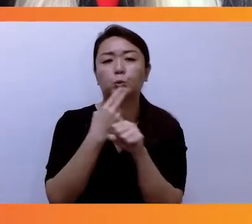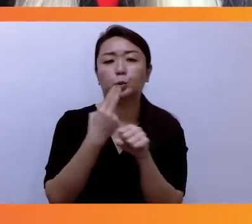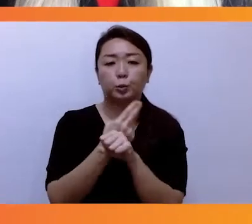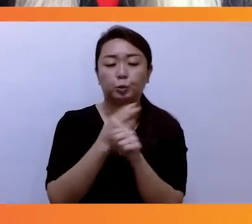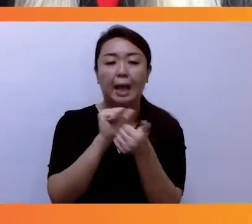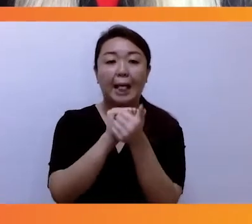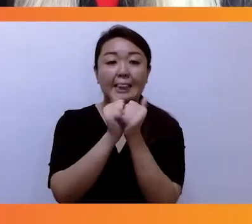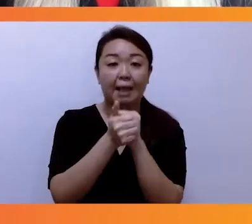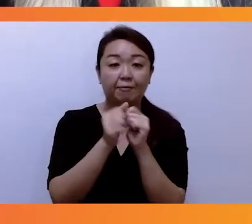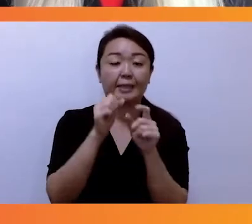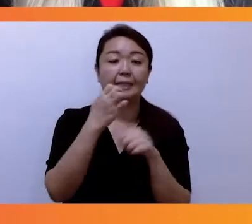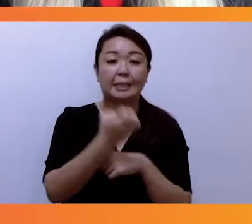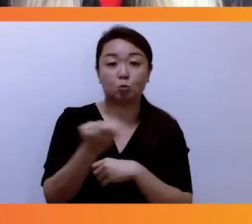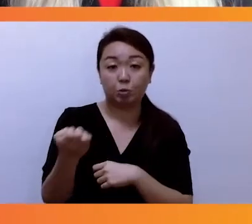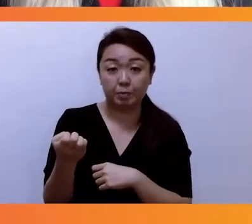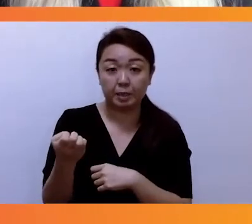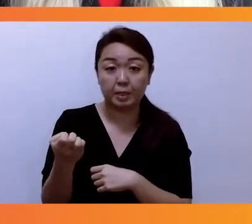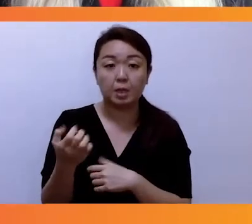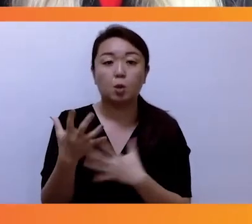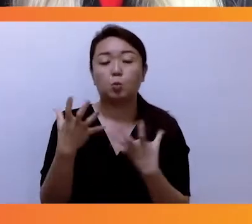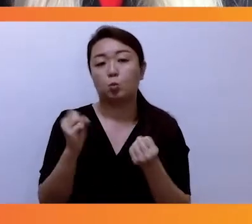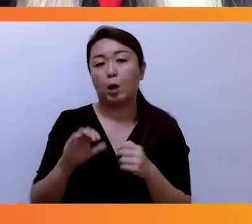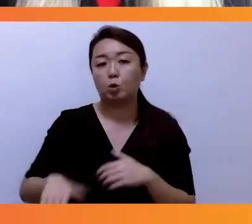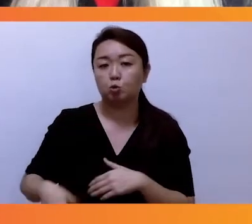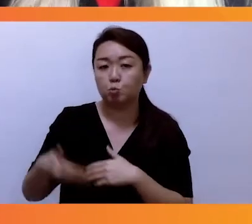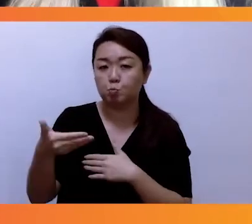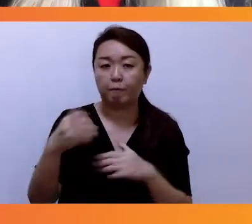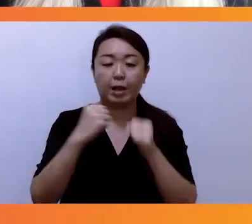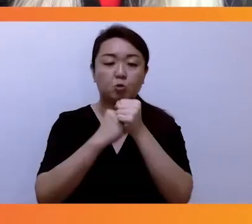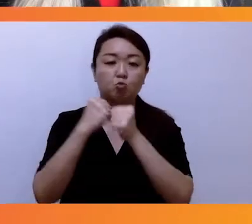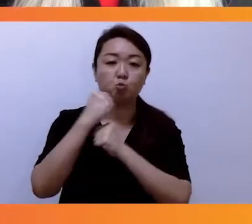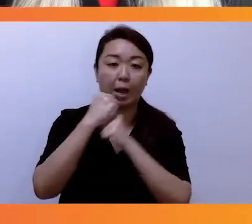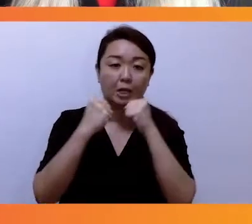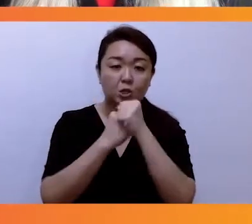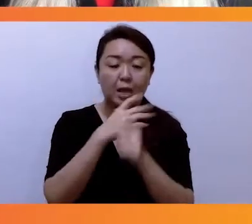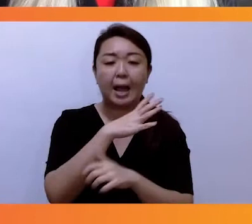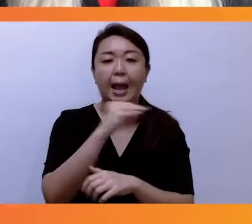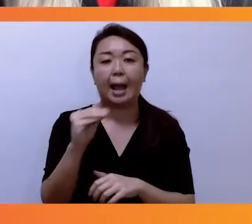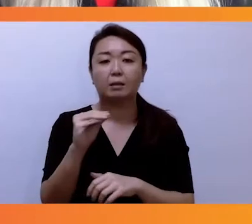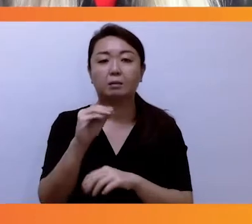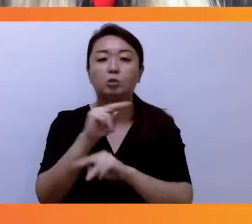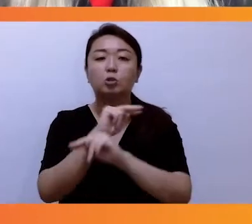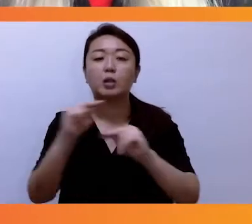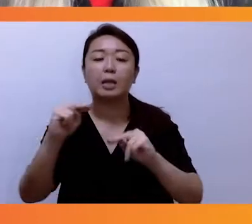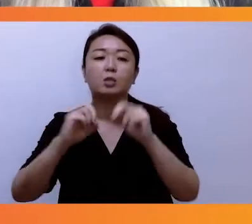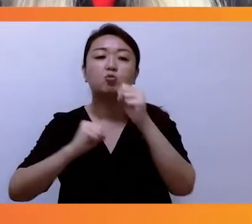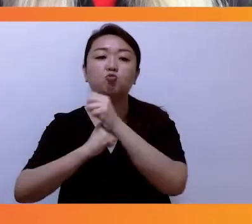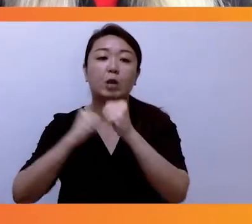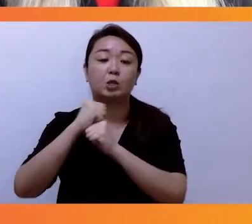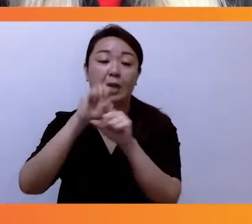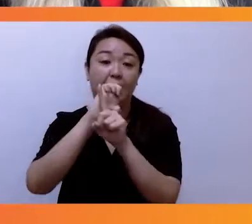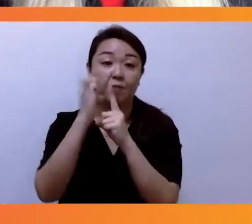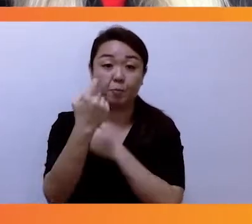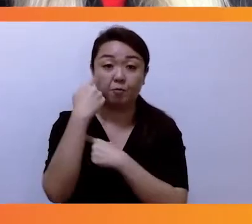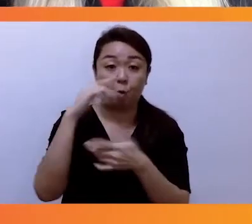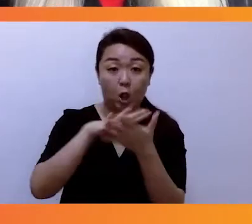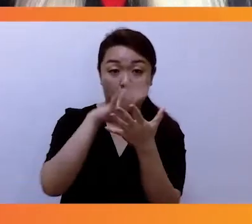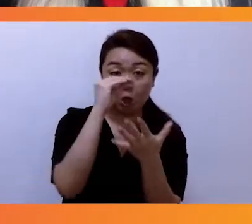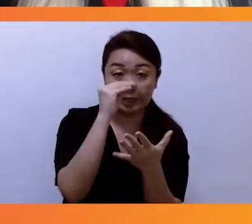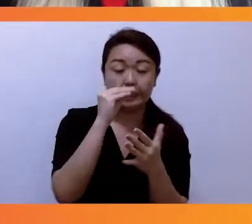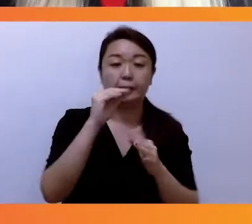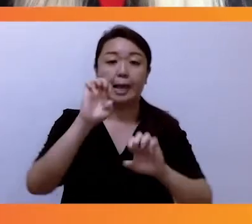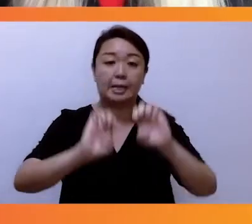want to use adaptive equipment. We want to provide a structured and an unstructured environment